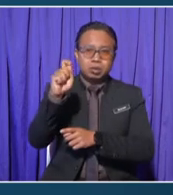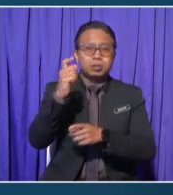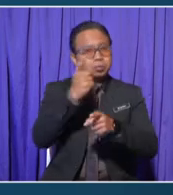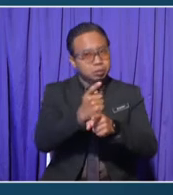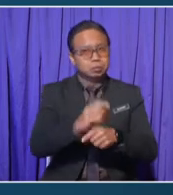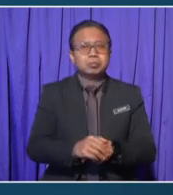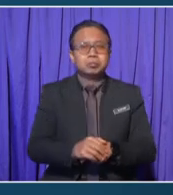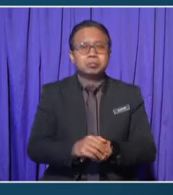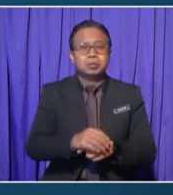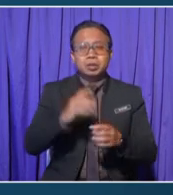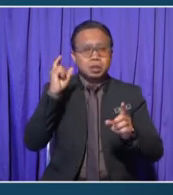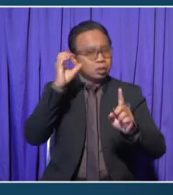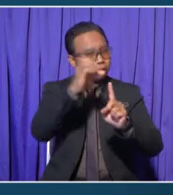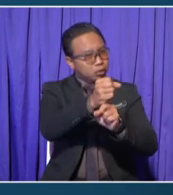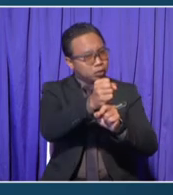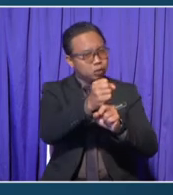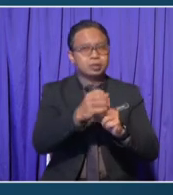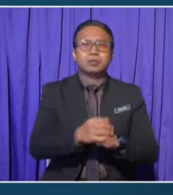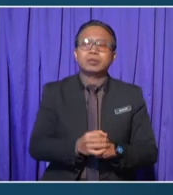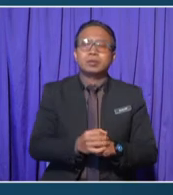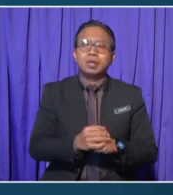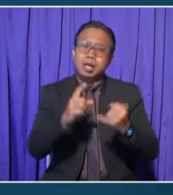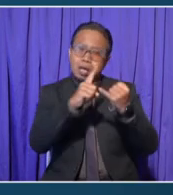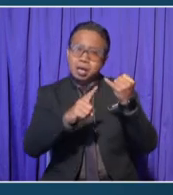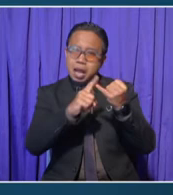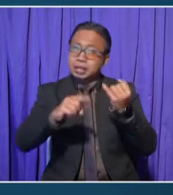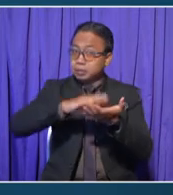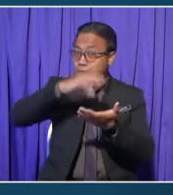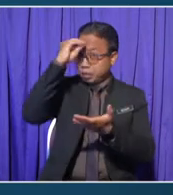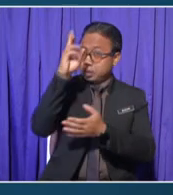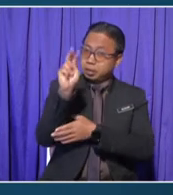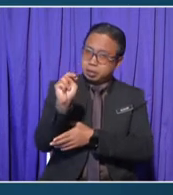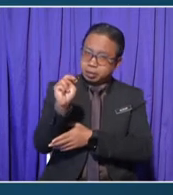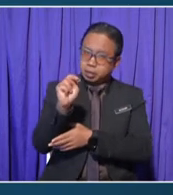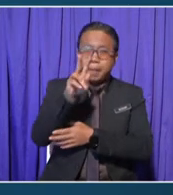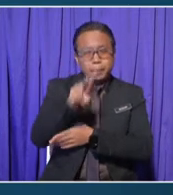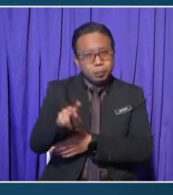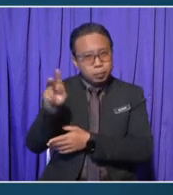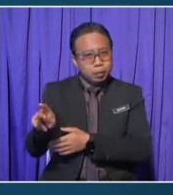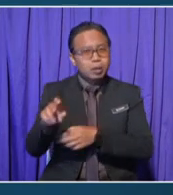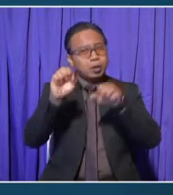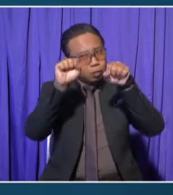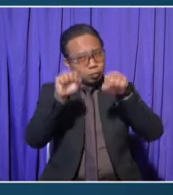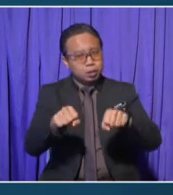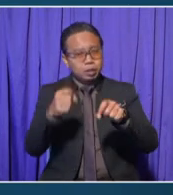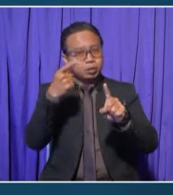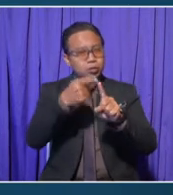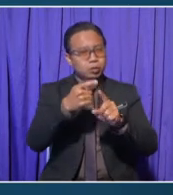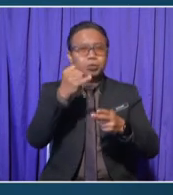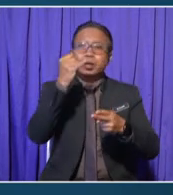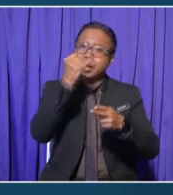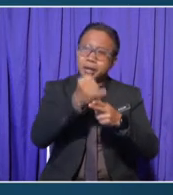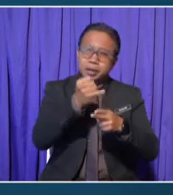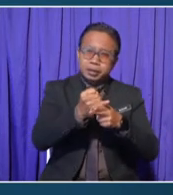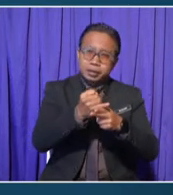As for the learning objective, at the end of the lesson, pupils will be able to, number